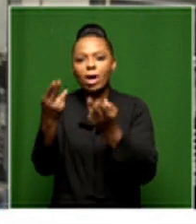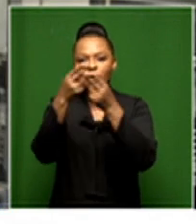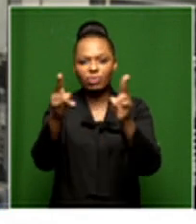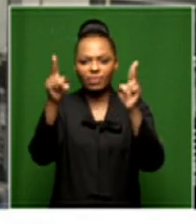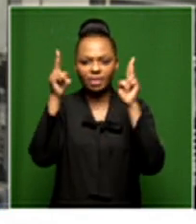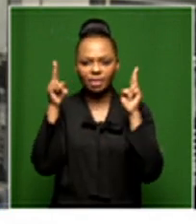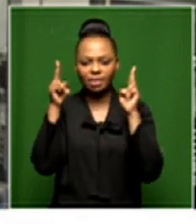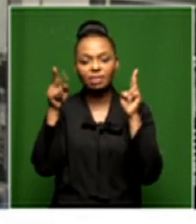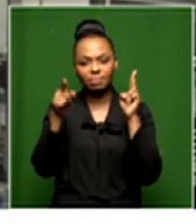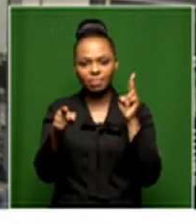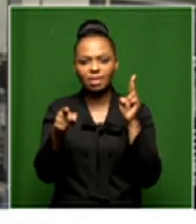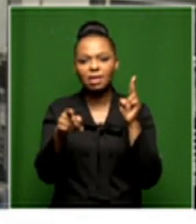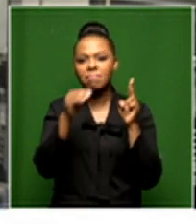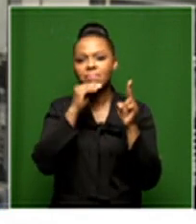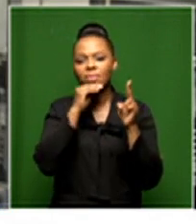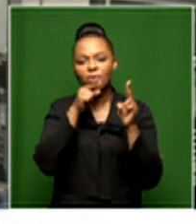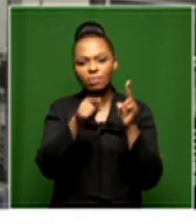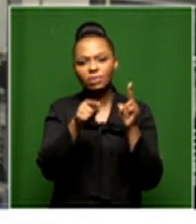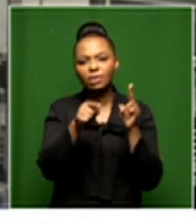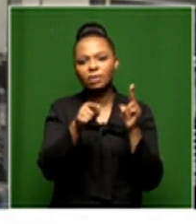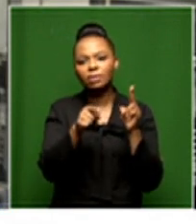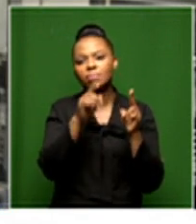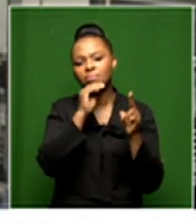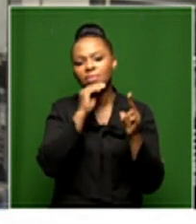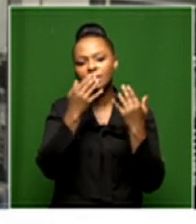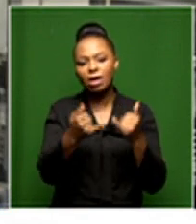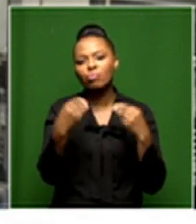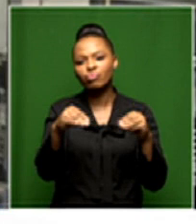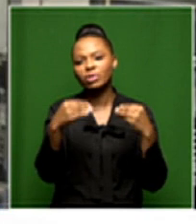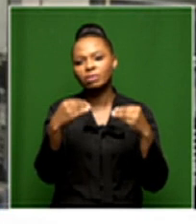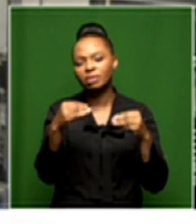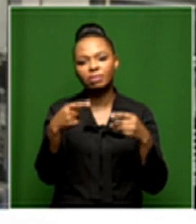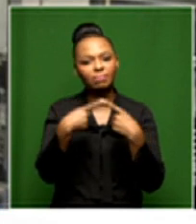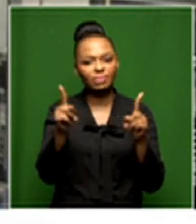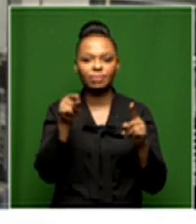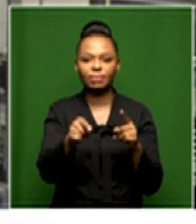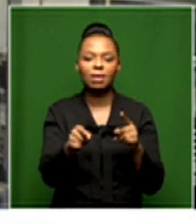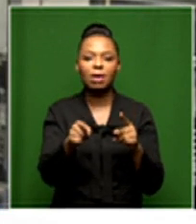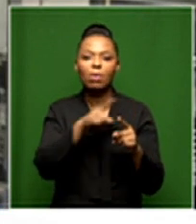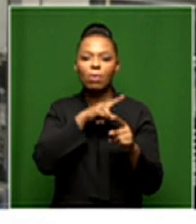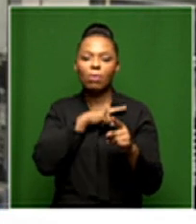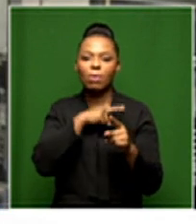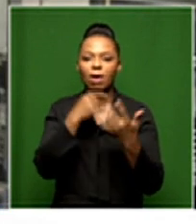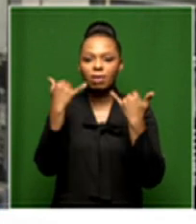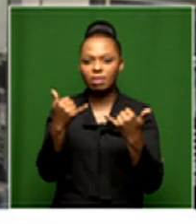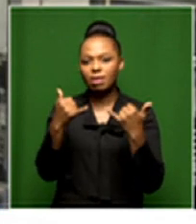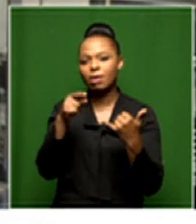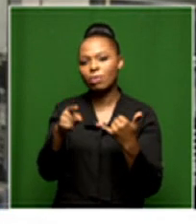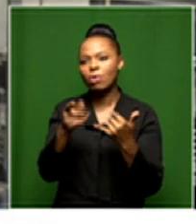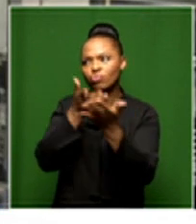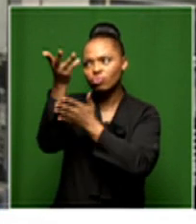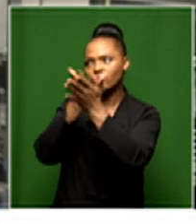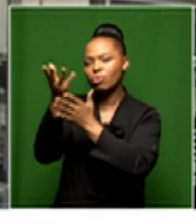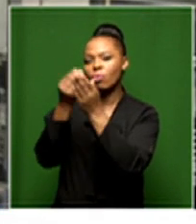universities. They're not necessarily commercial, but they're being used at universities. So we've been talking to a number of the universities, and they are quite willing